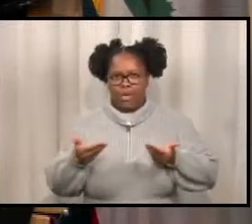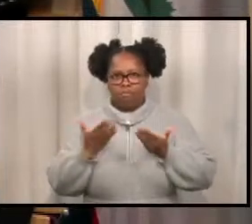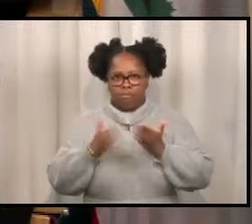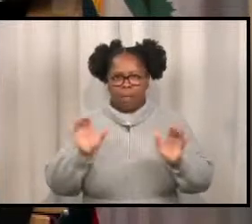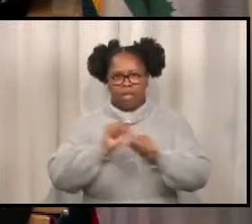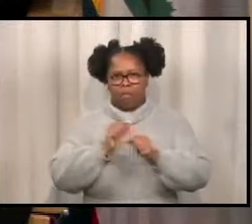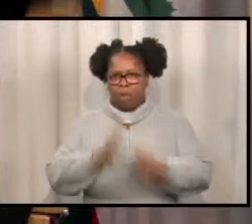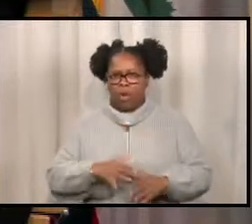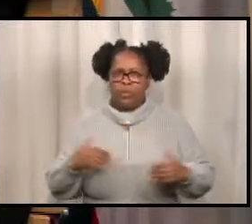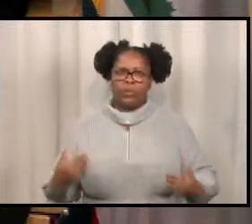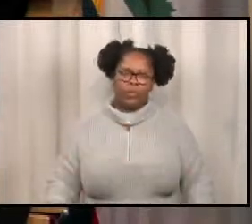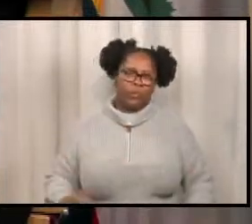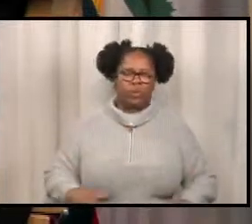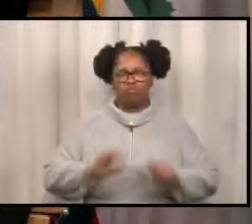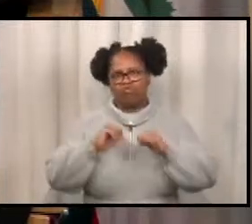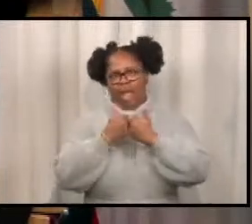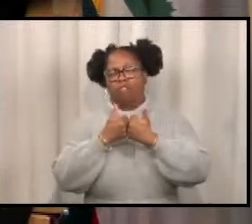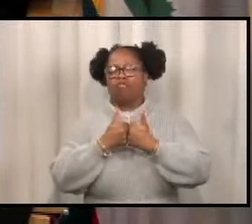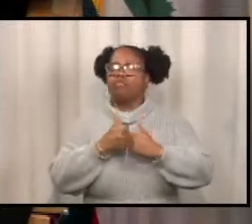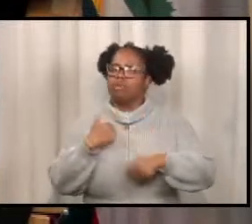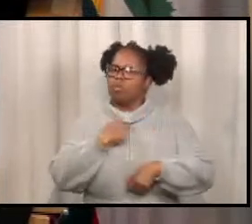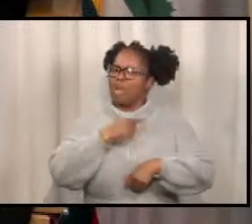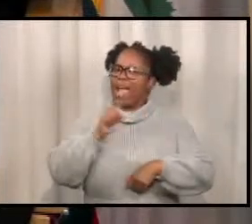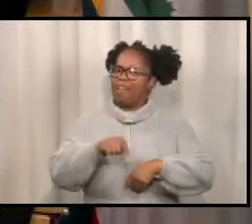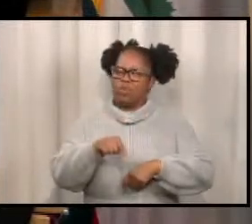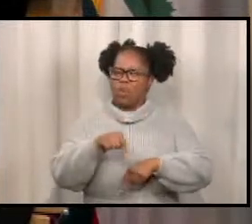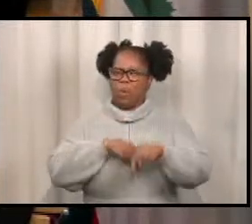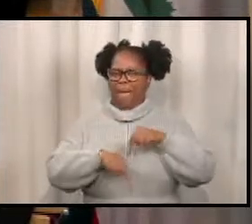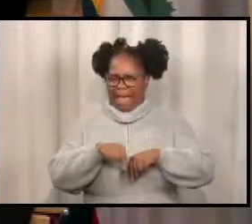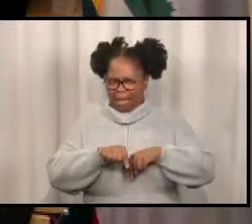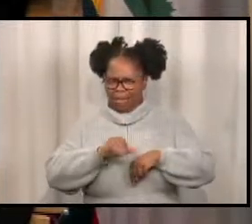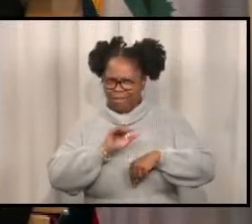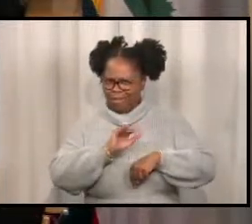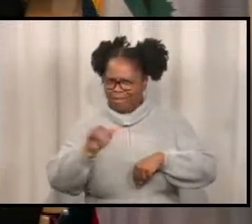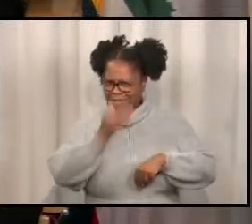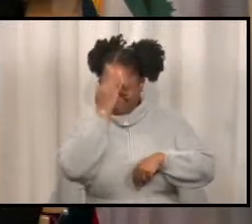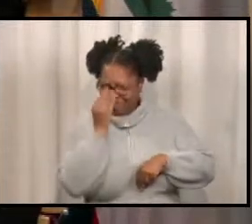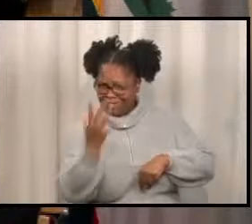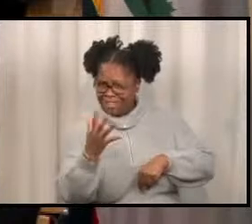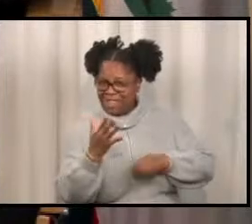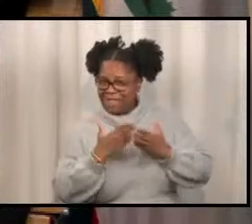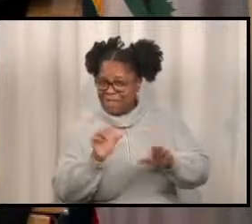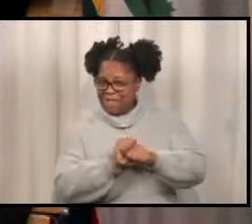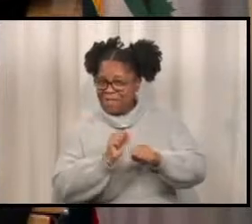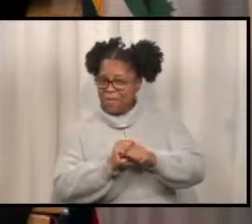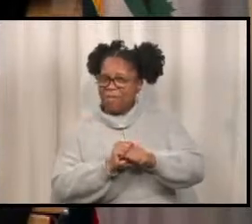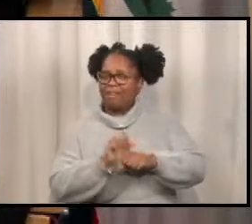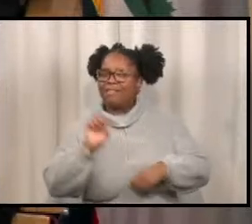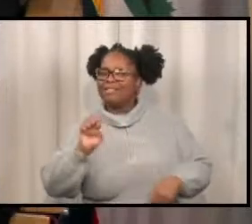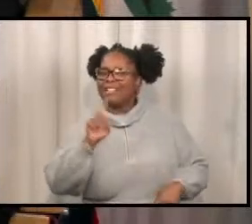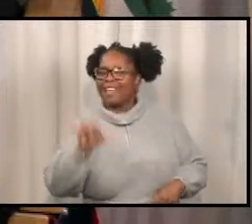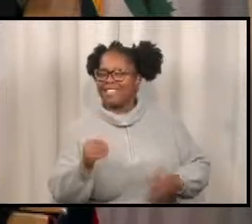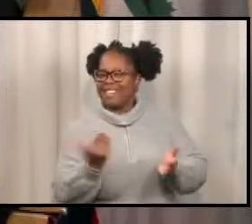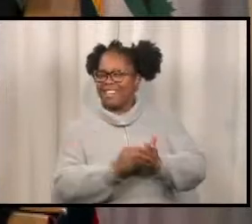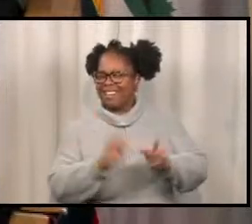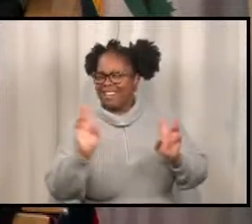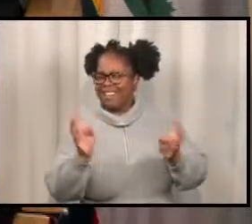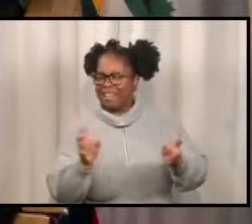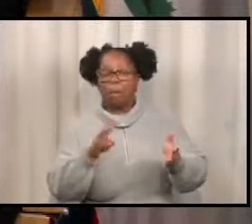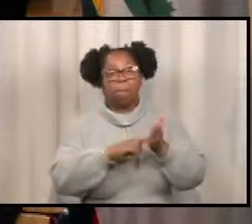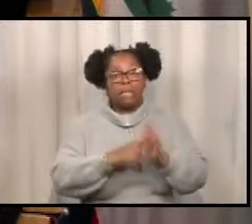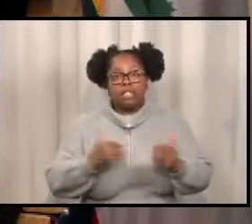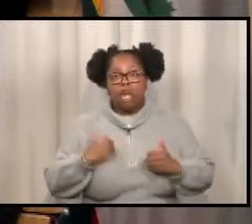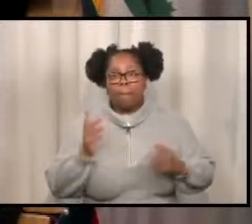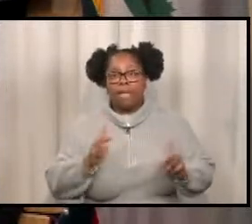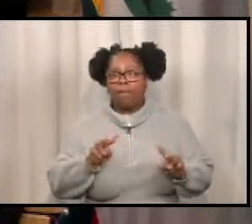employees. And we have to get back to sort of making public employment sexy again, which means we need to have young folks saying,